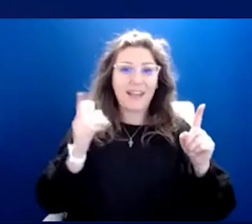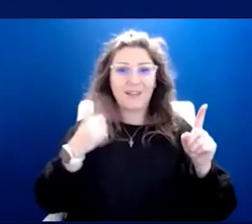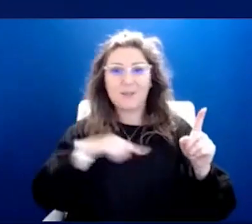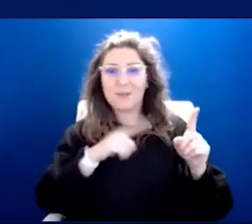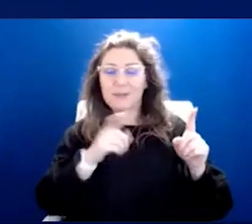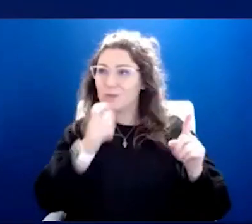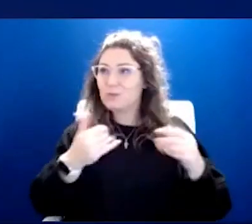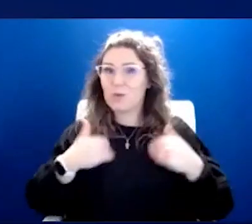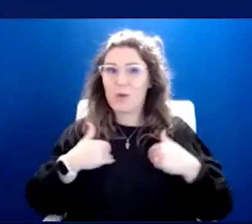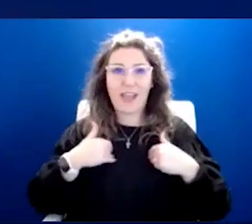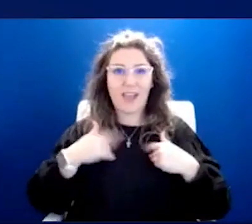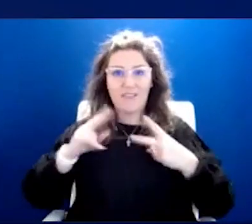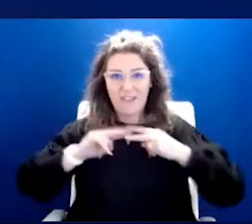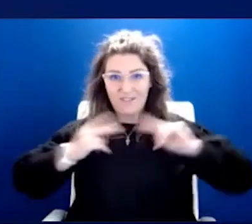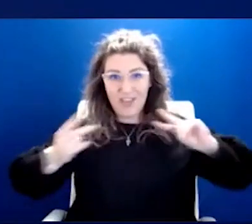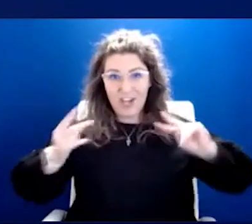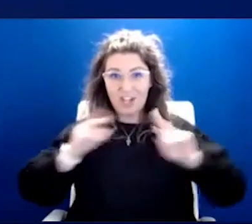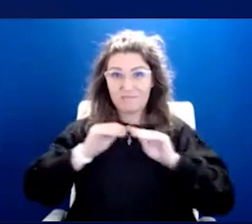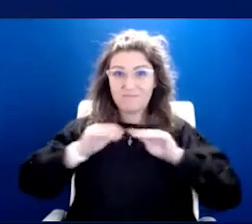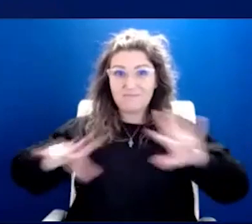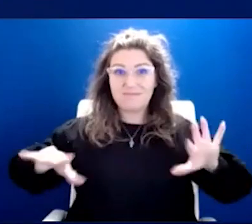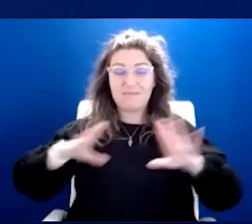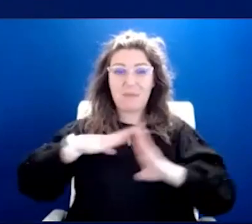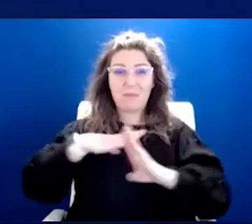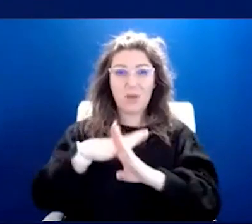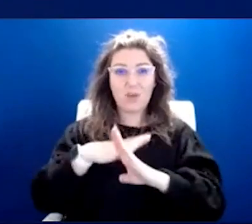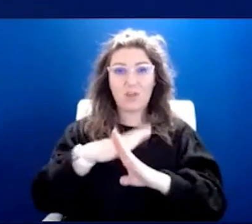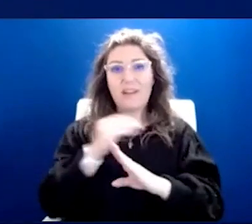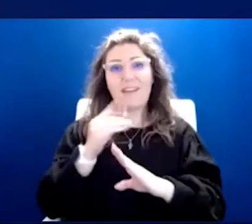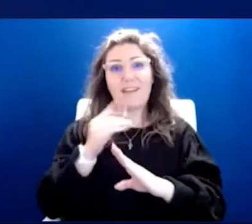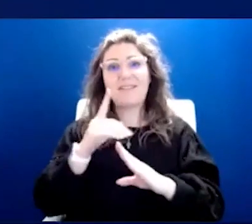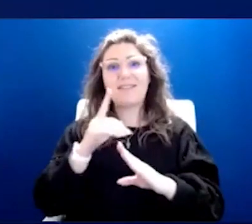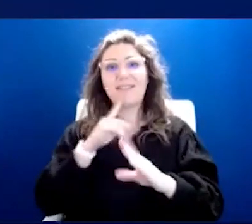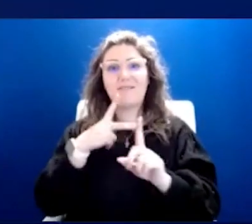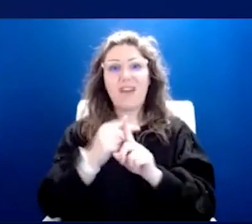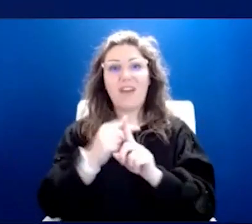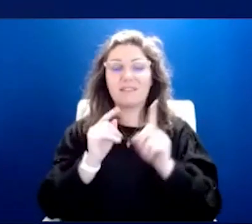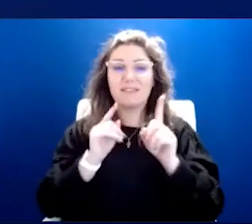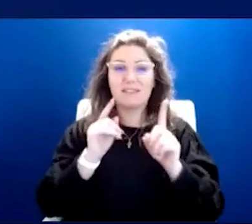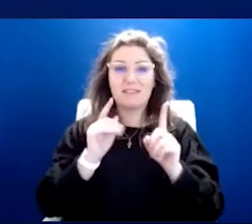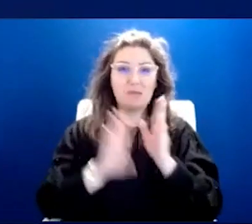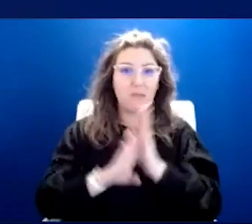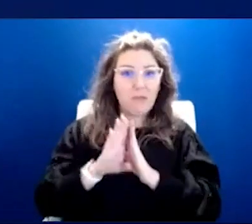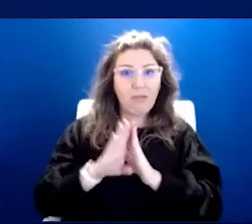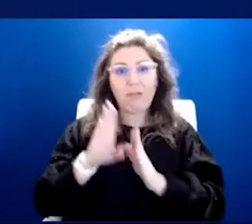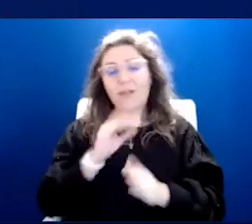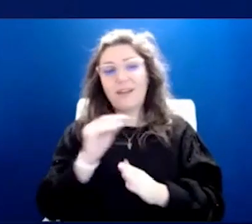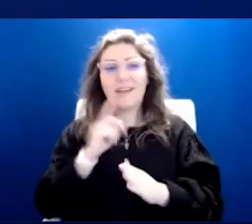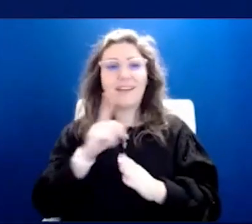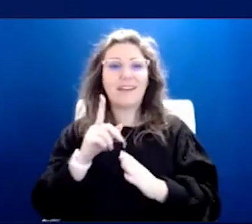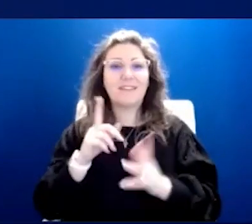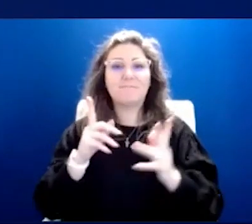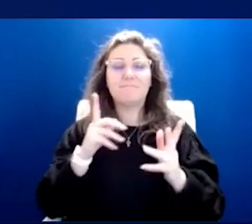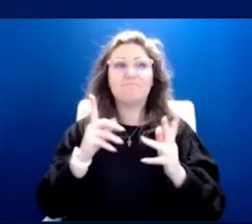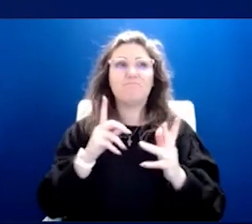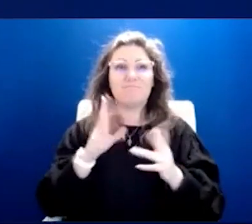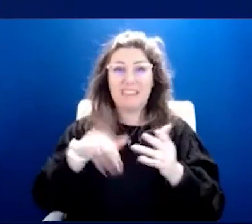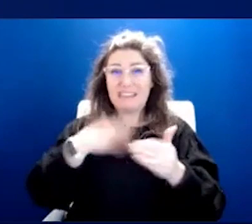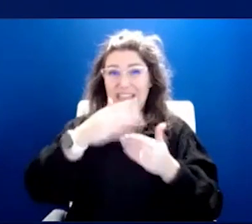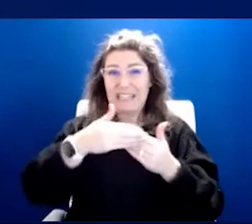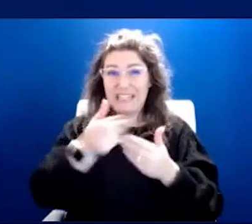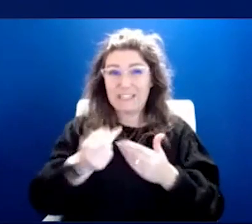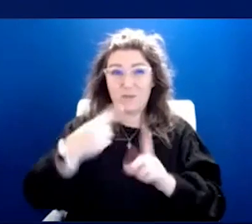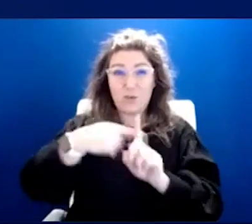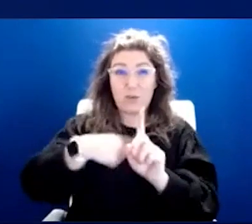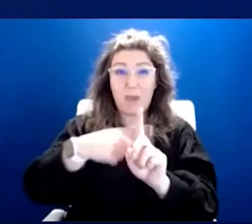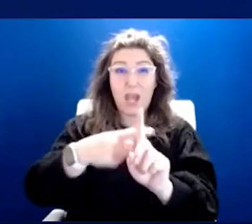variants escaping that immunity that the vaccines create. So how in the next couple of months, if we have time